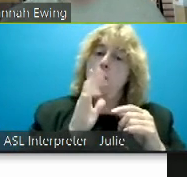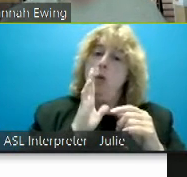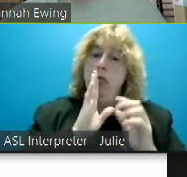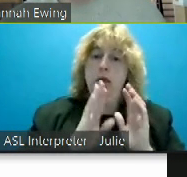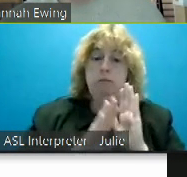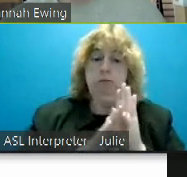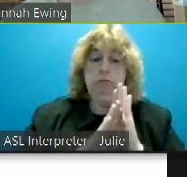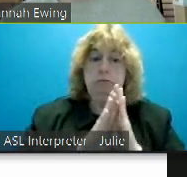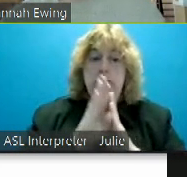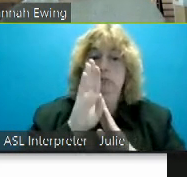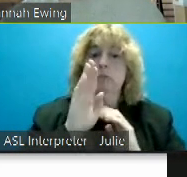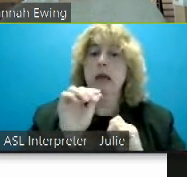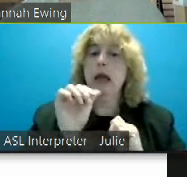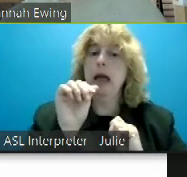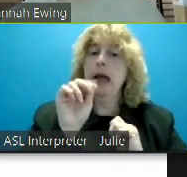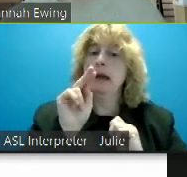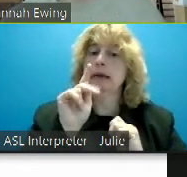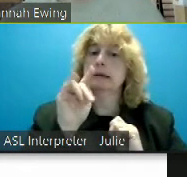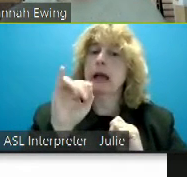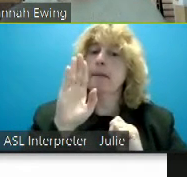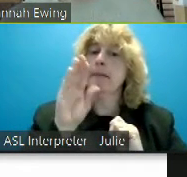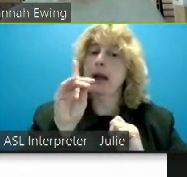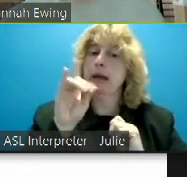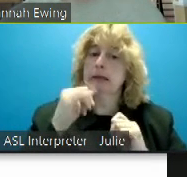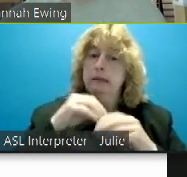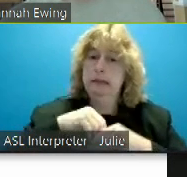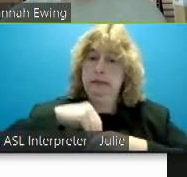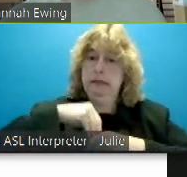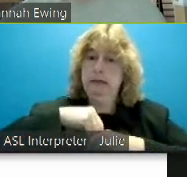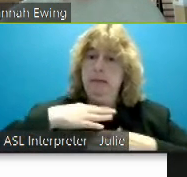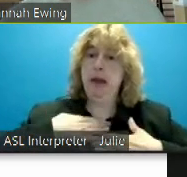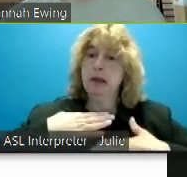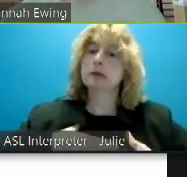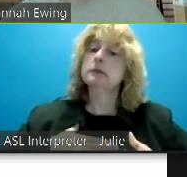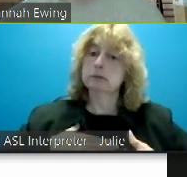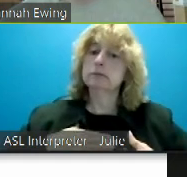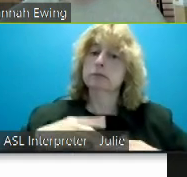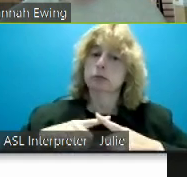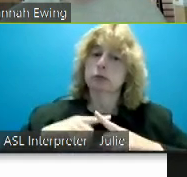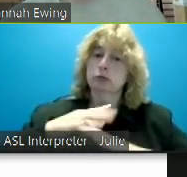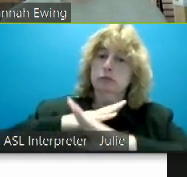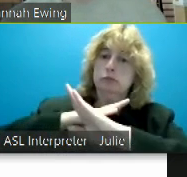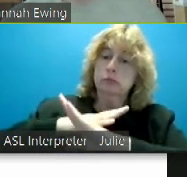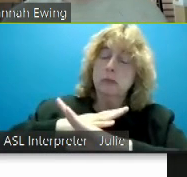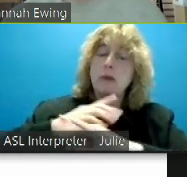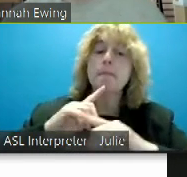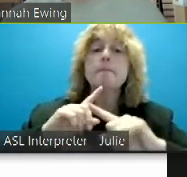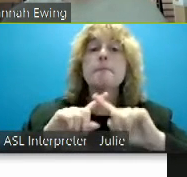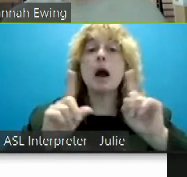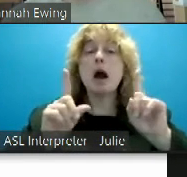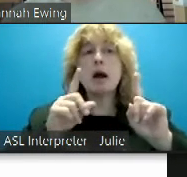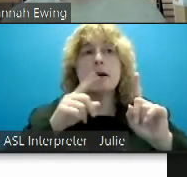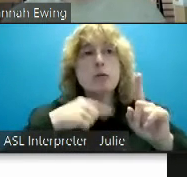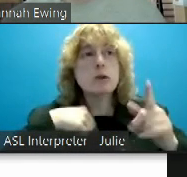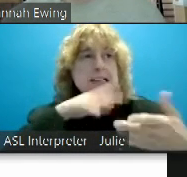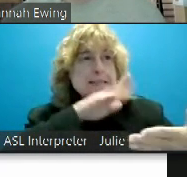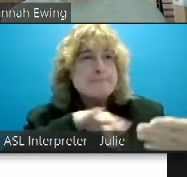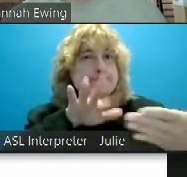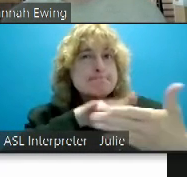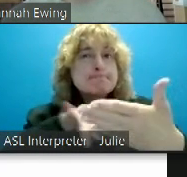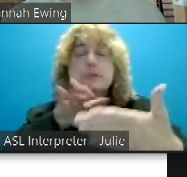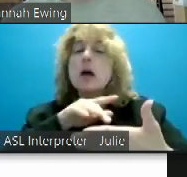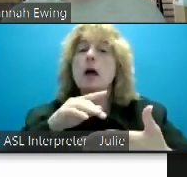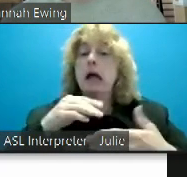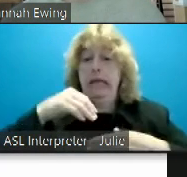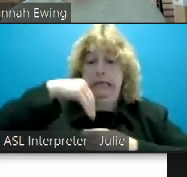COVID-19 infection, the science is showing that those antibody levels decrease over time and are less effective than the